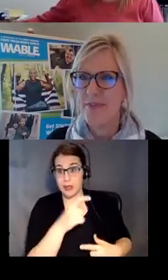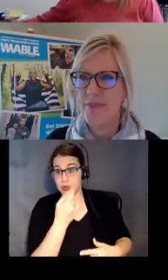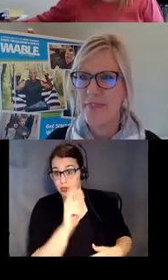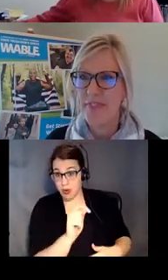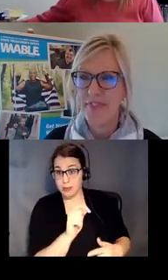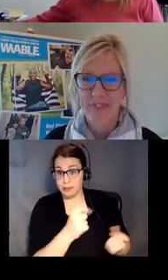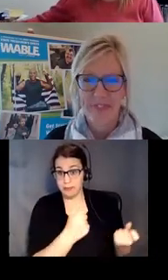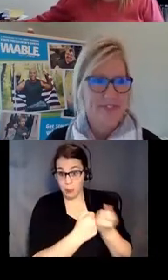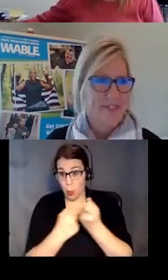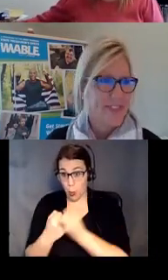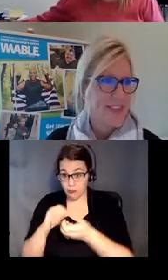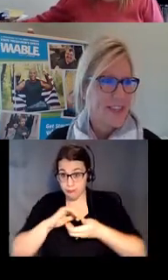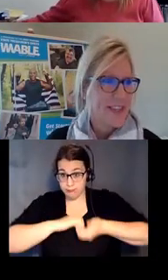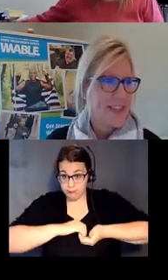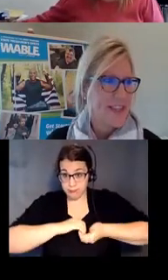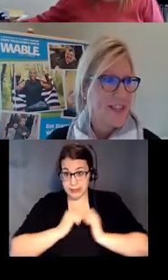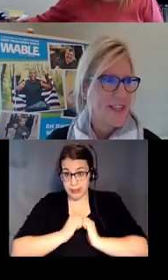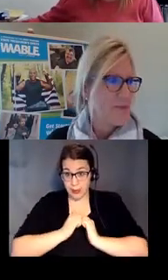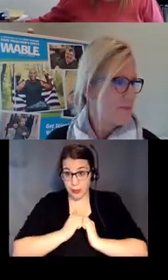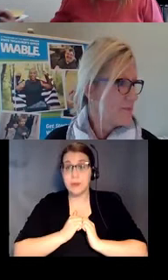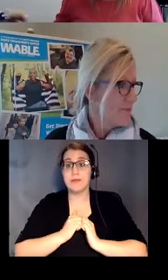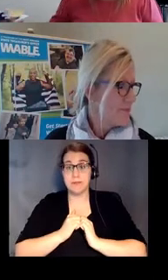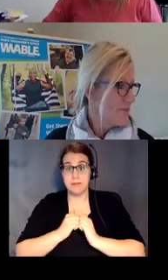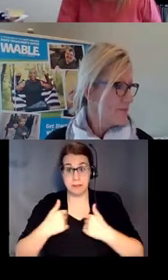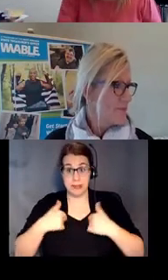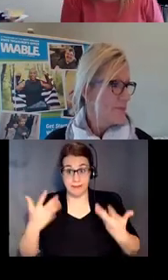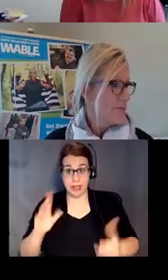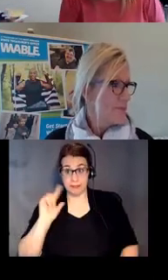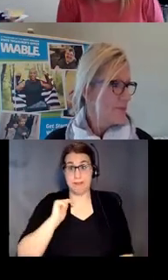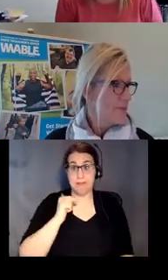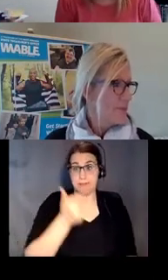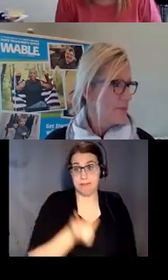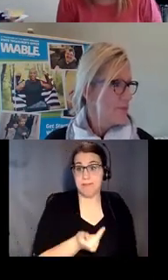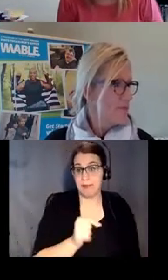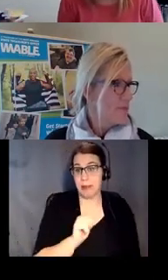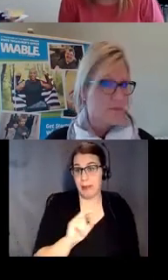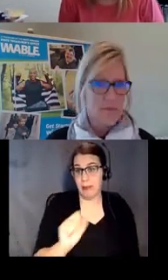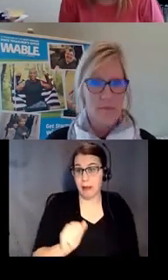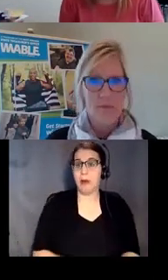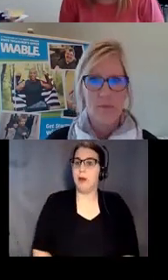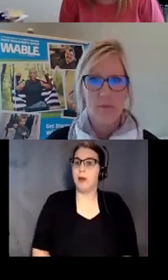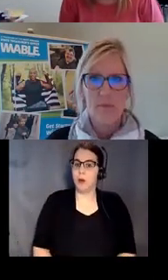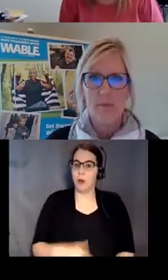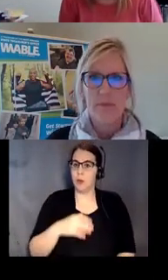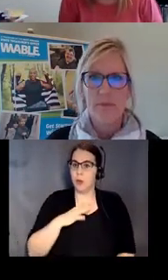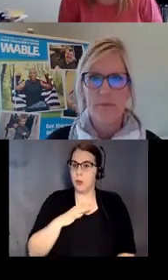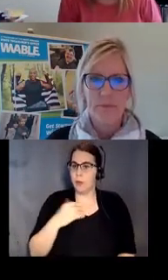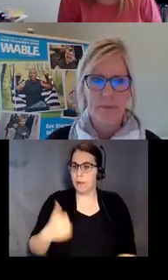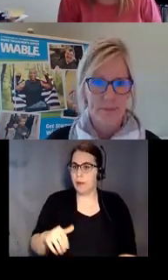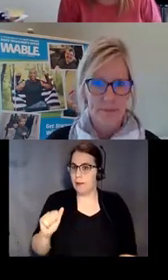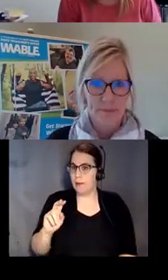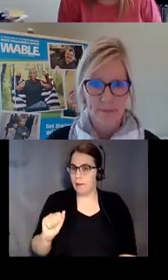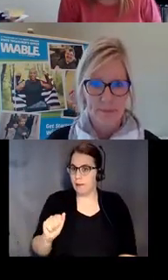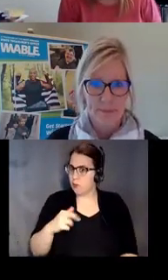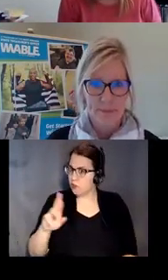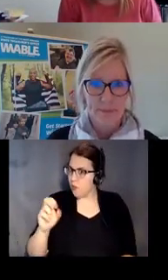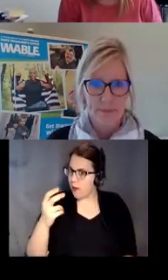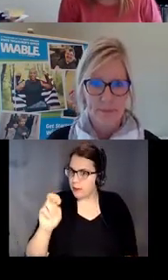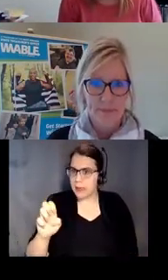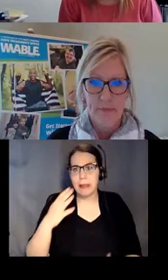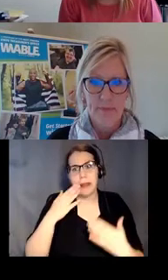you. Thanks, Roxanne, and thanks everyone for having me. This is quite an honor. As a former special